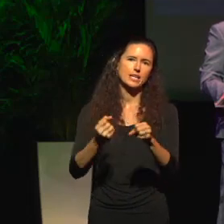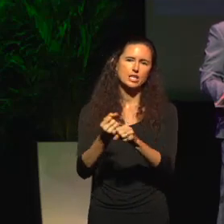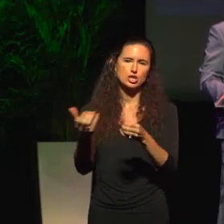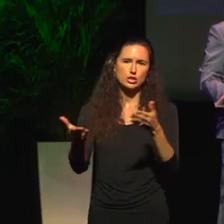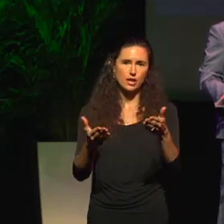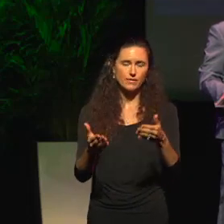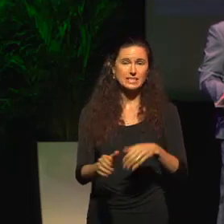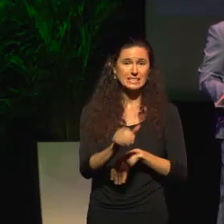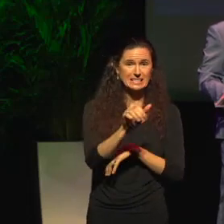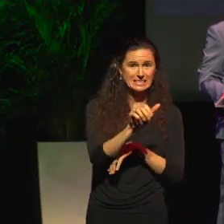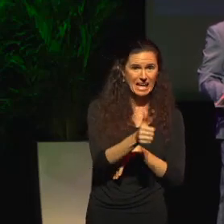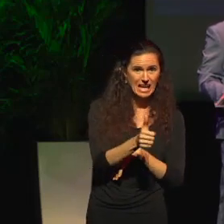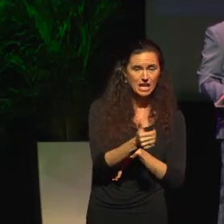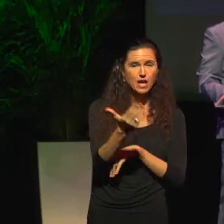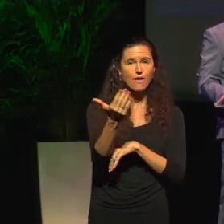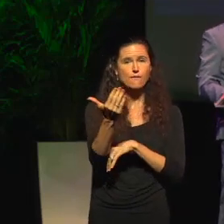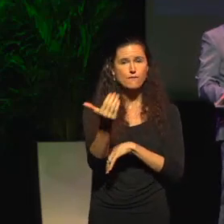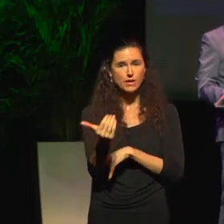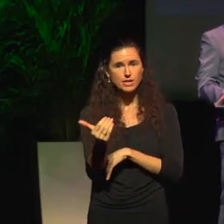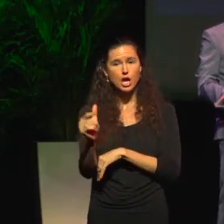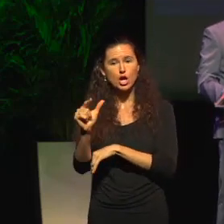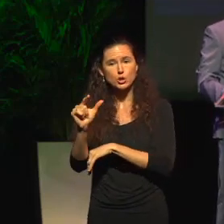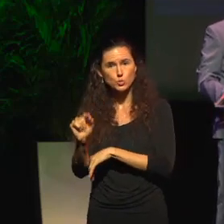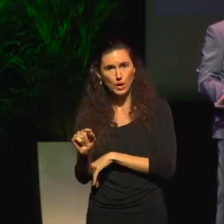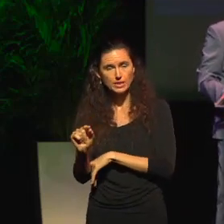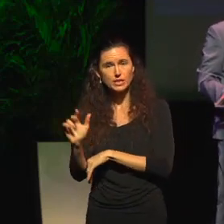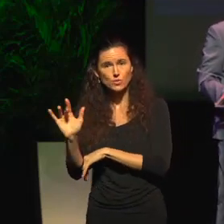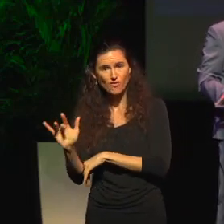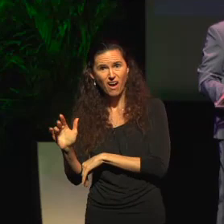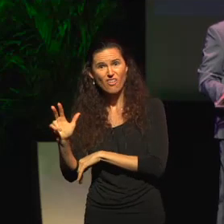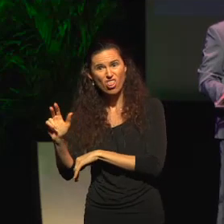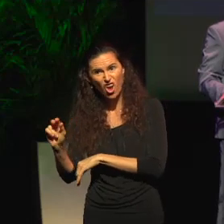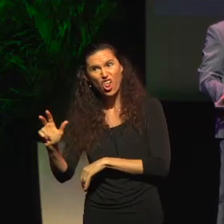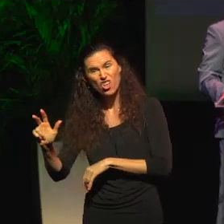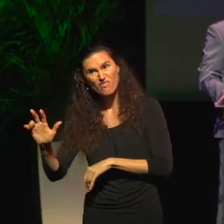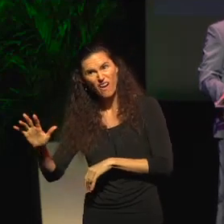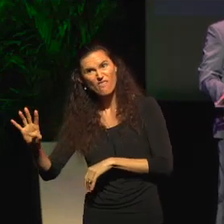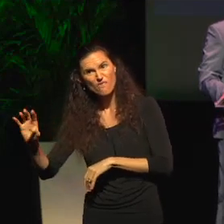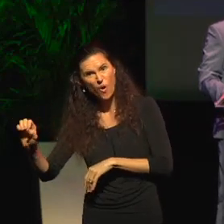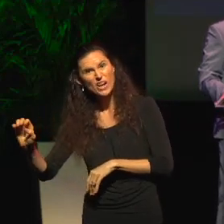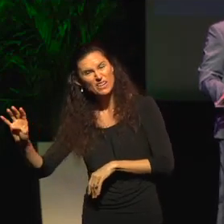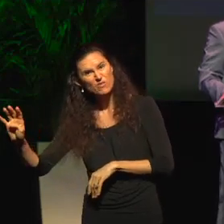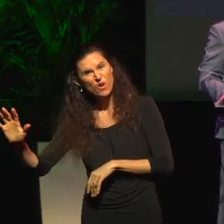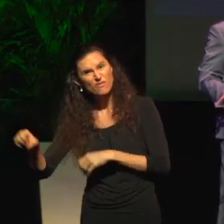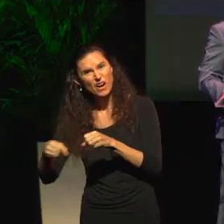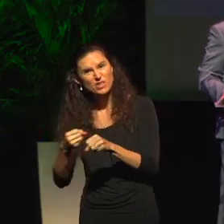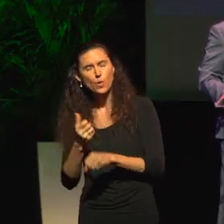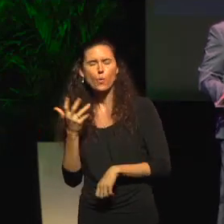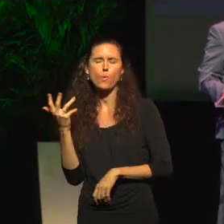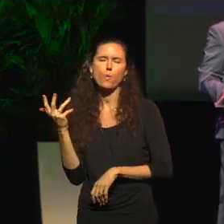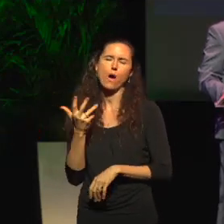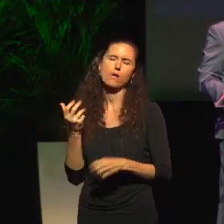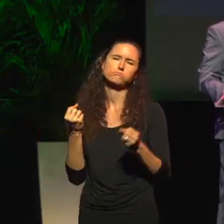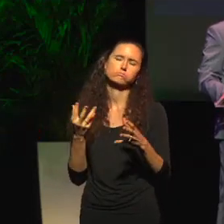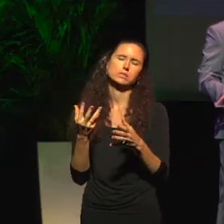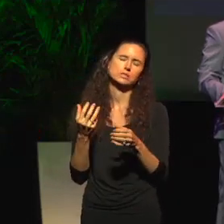10, 15, 20, 25, 30, 35, 40, and even 45 years of